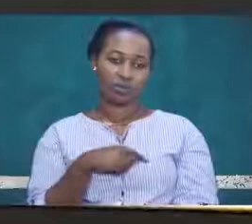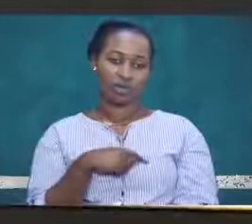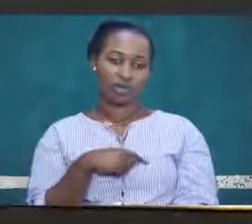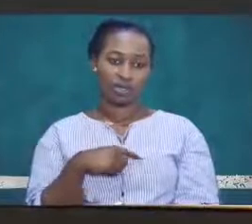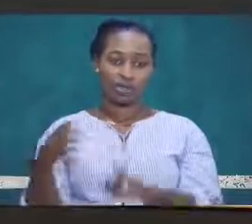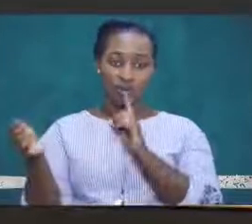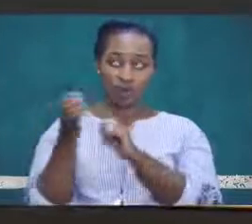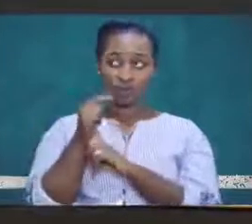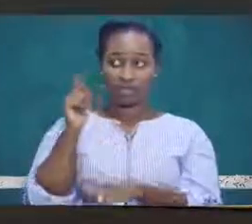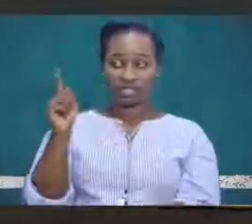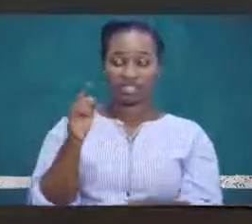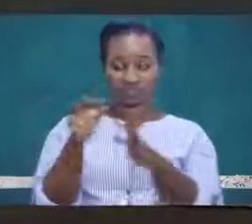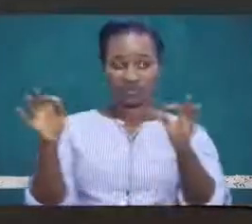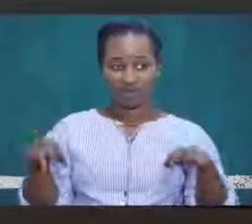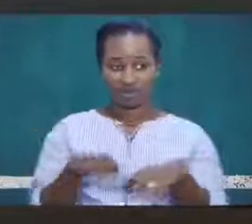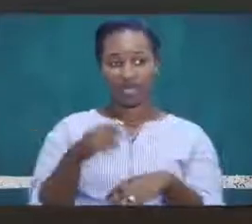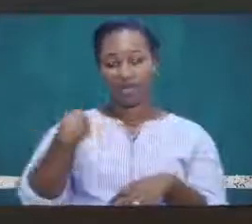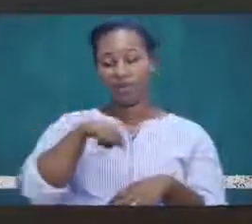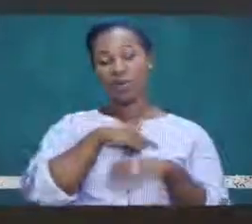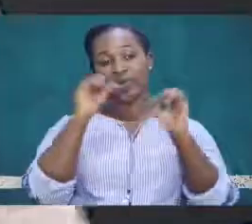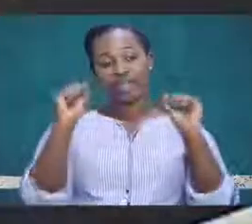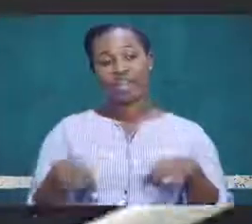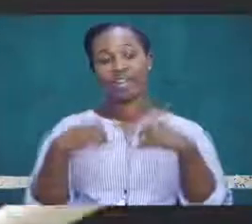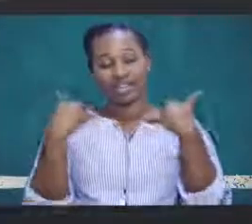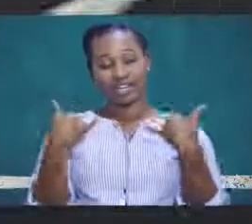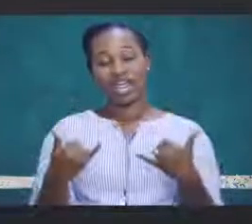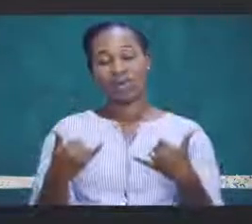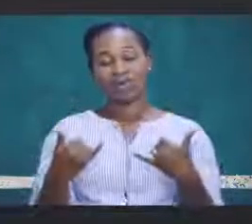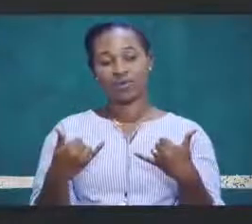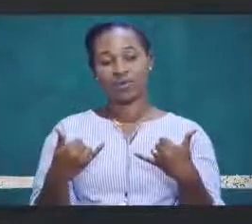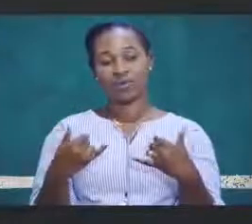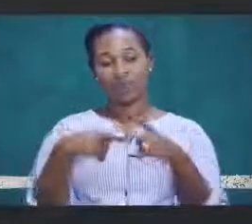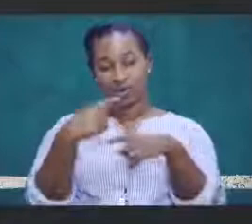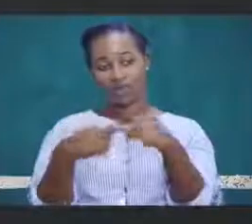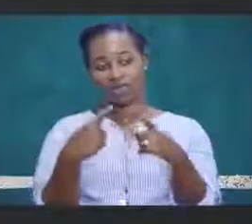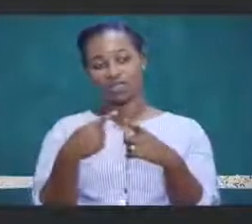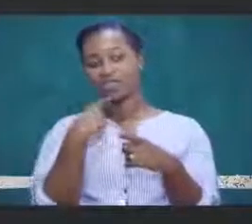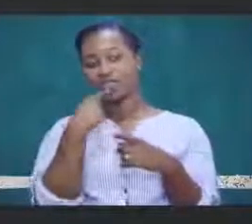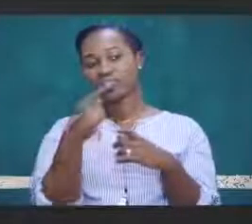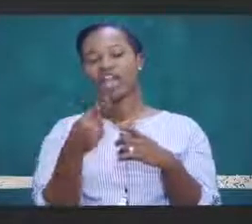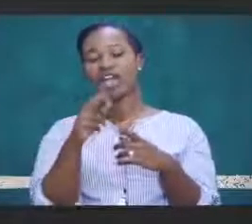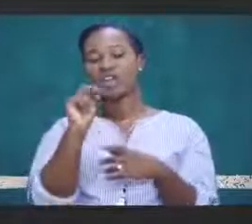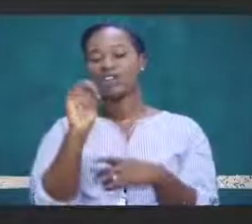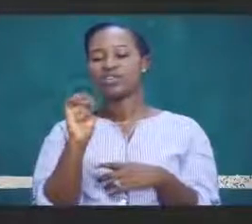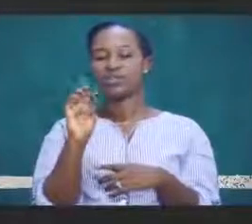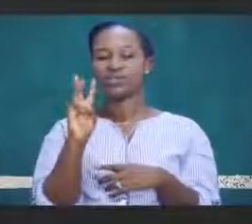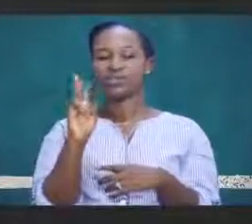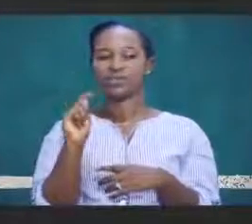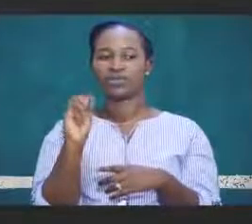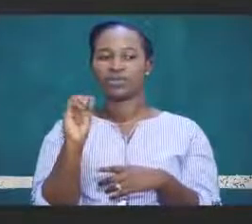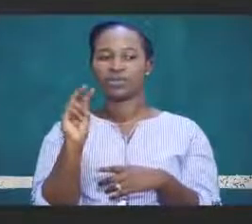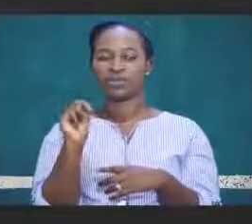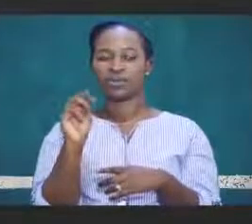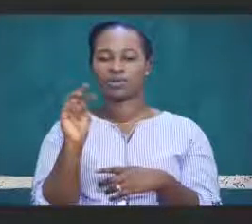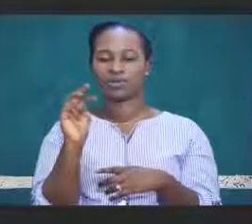derived this formula, we can now go ahead and state Newton's second law of motion in